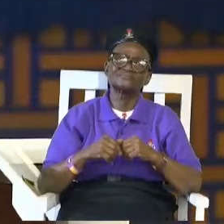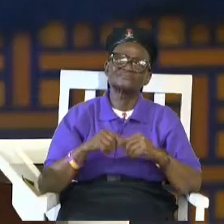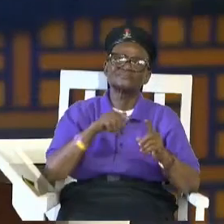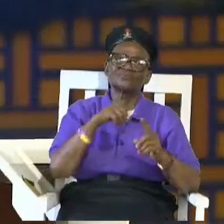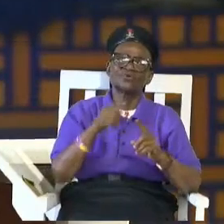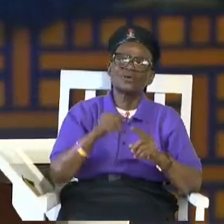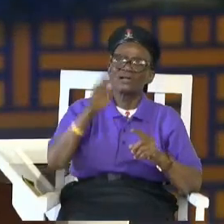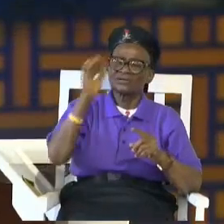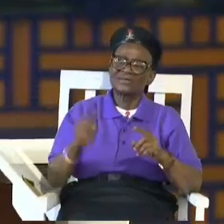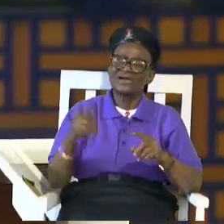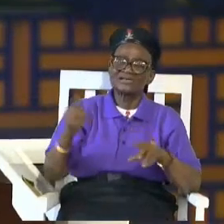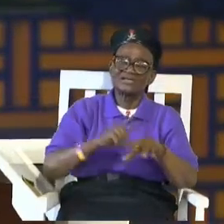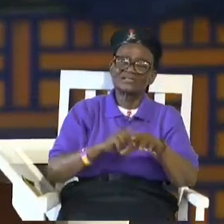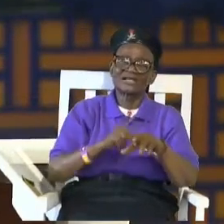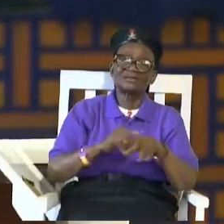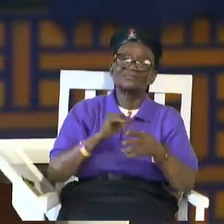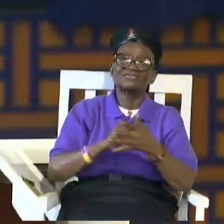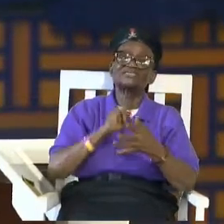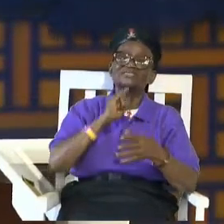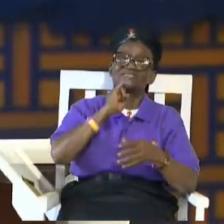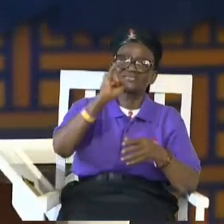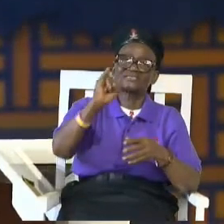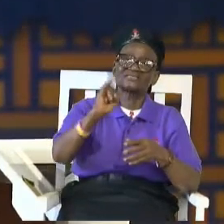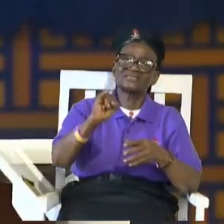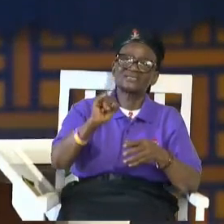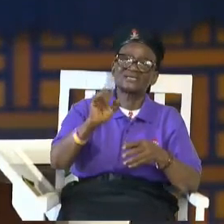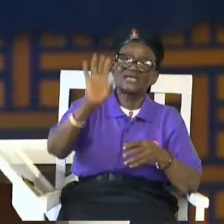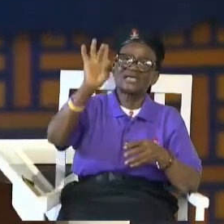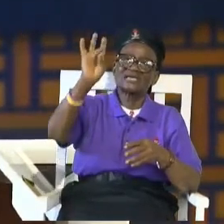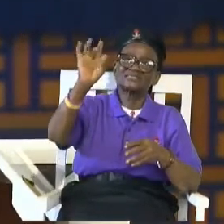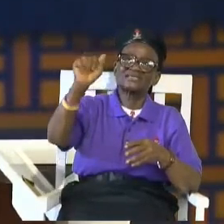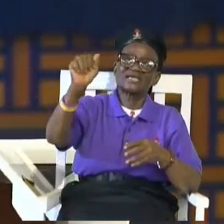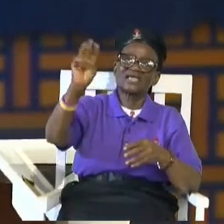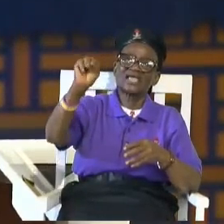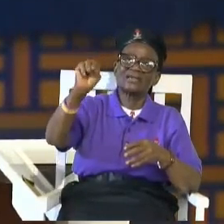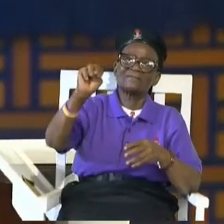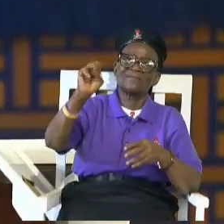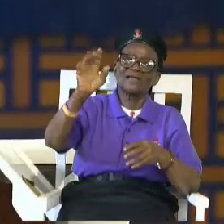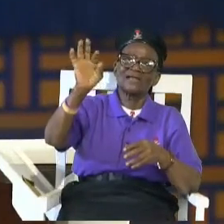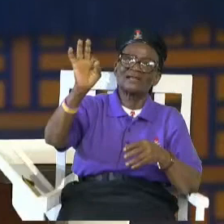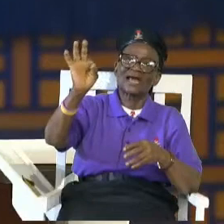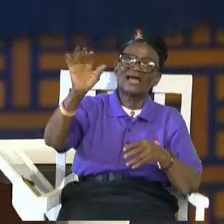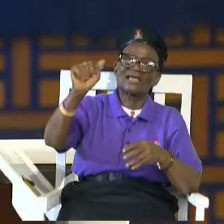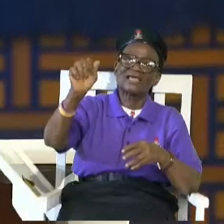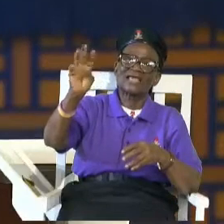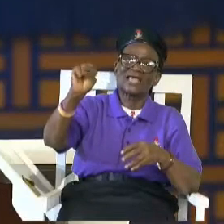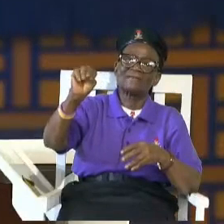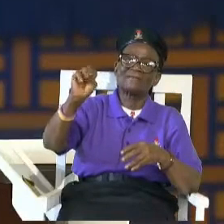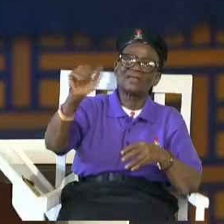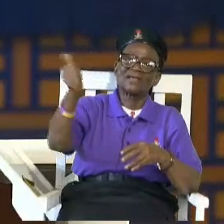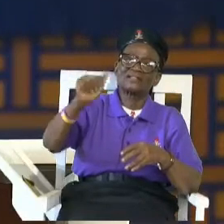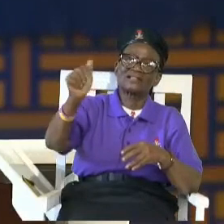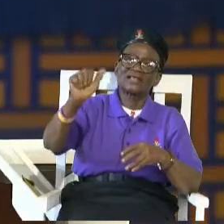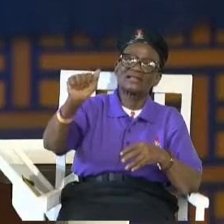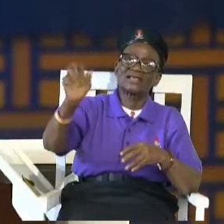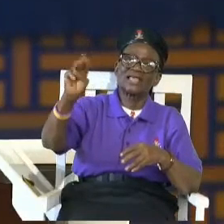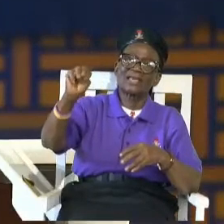when by the time it is 8 a.m., 9 a.m., 10